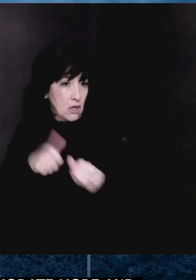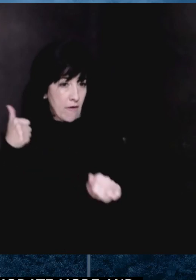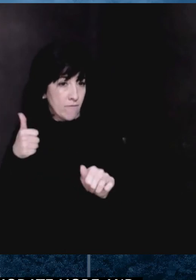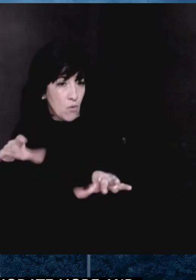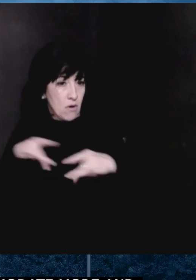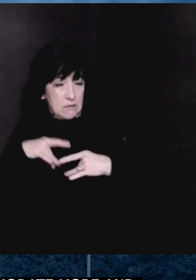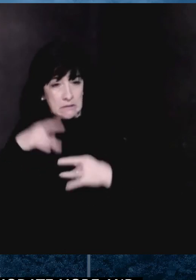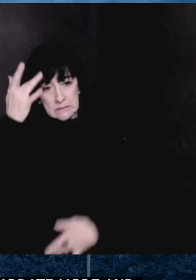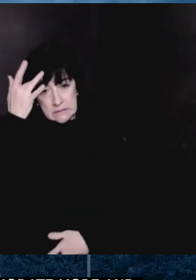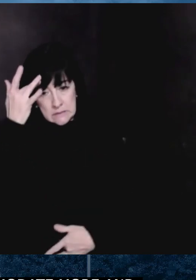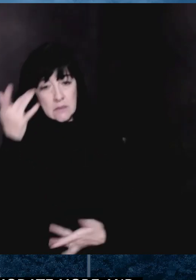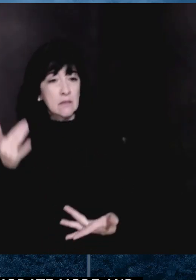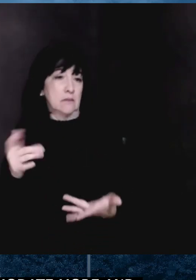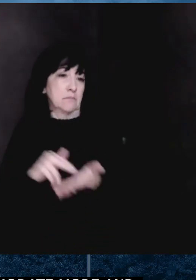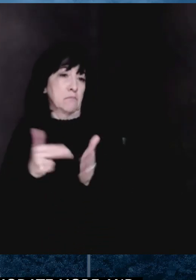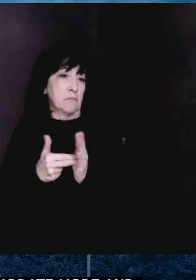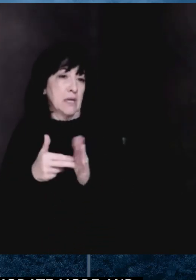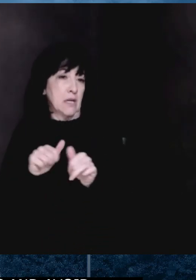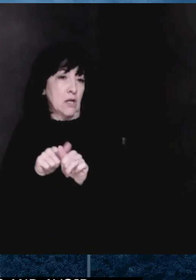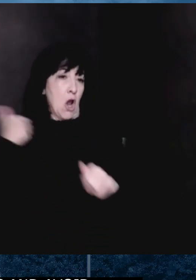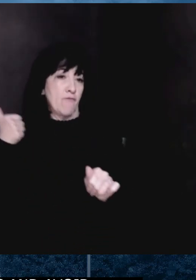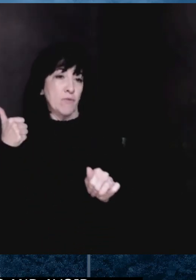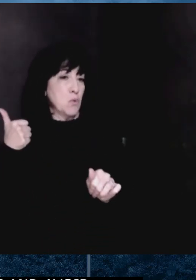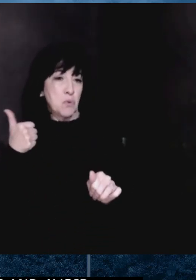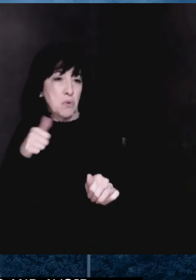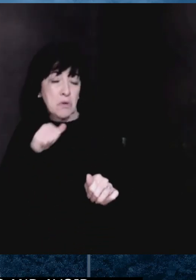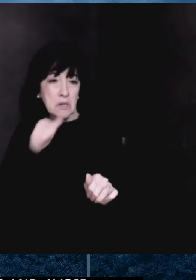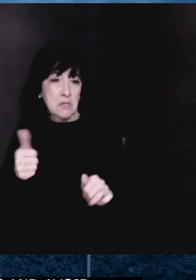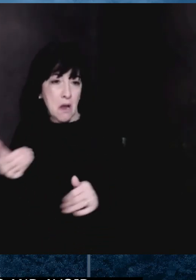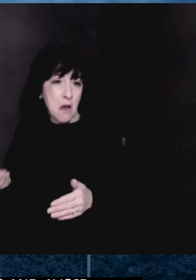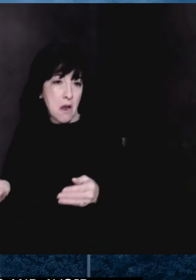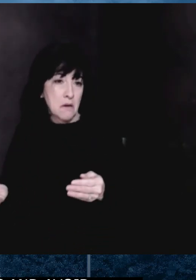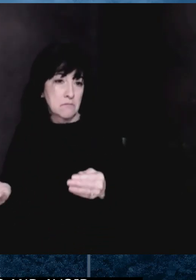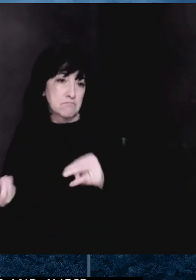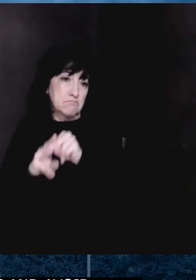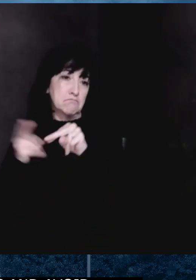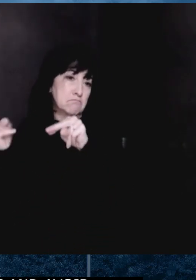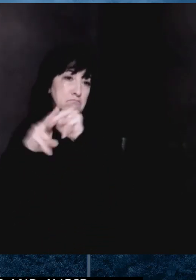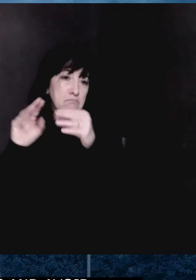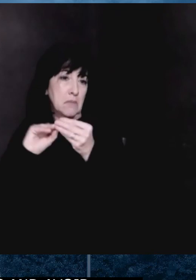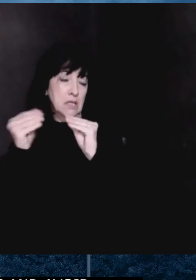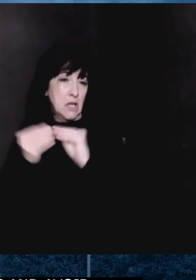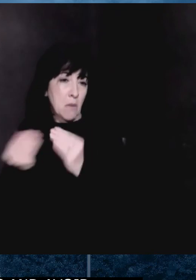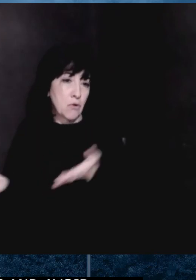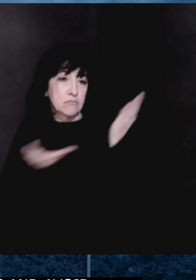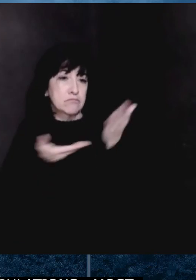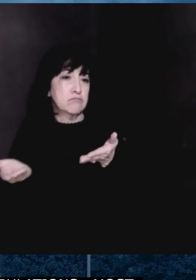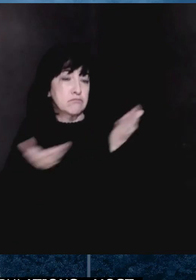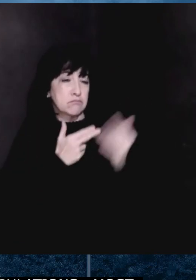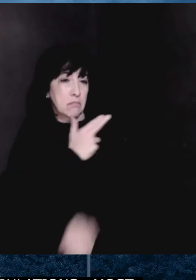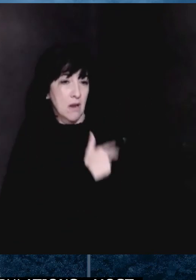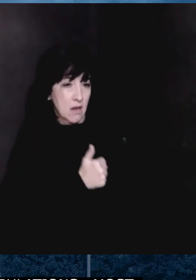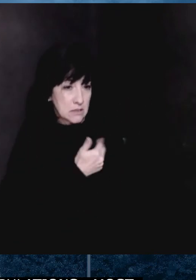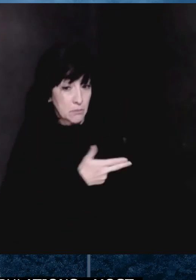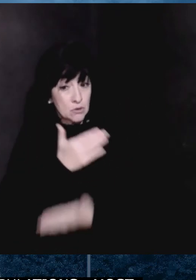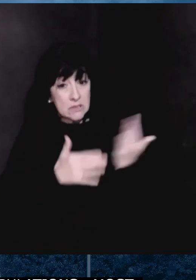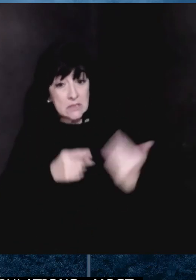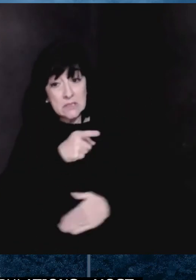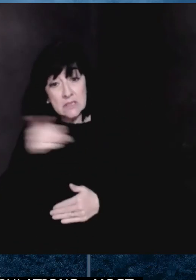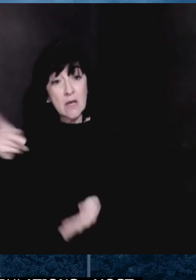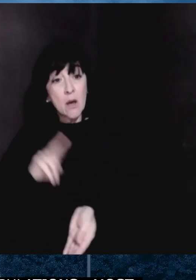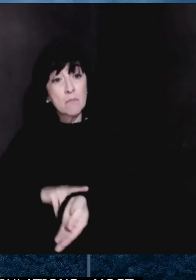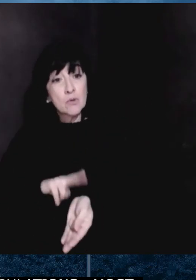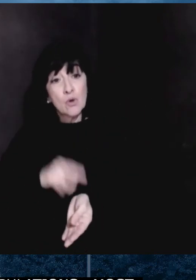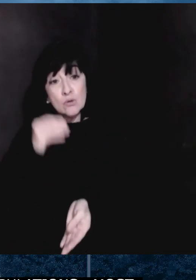the hospitals are using monoclonal antibodies as treatment, again, in part to prevent need for